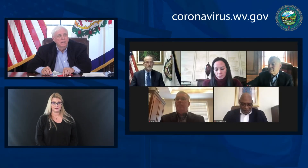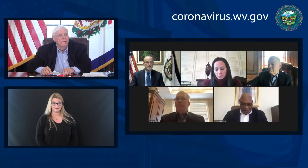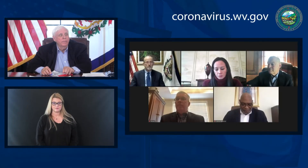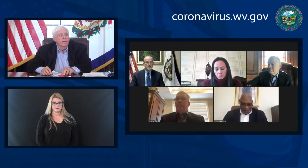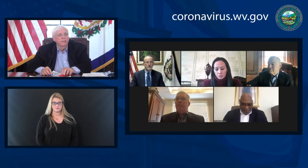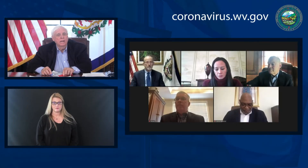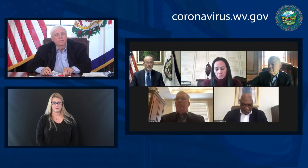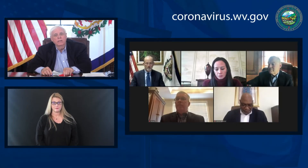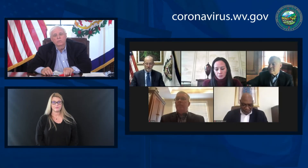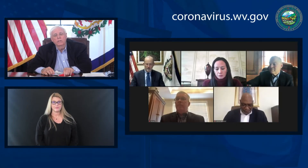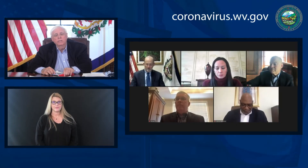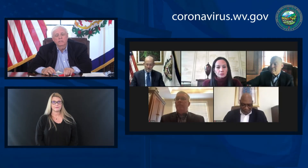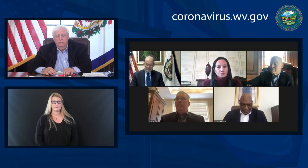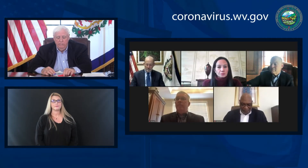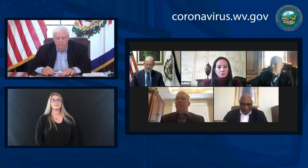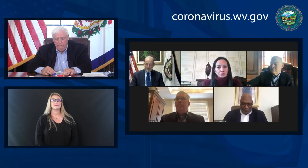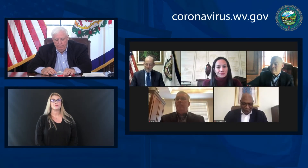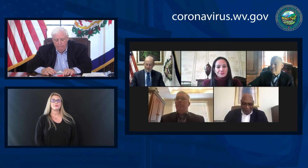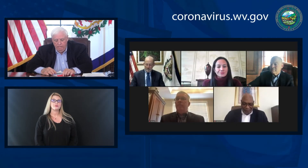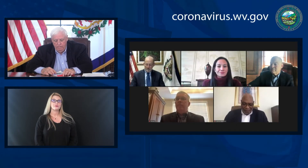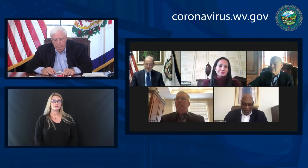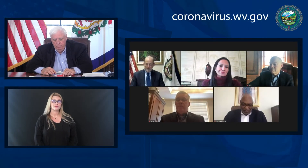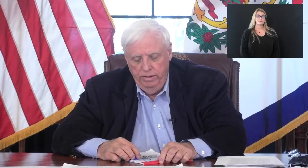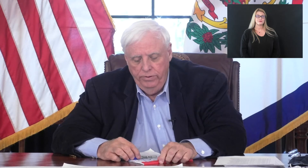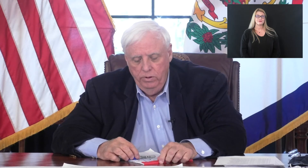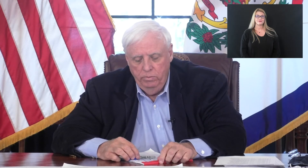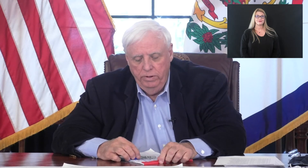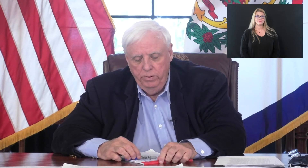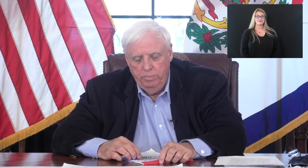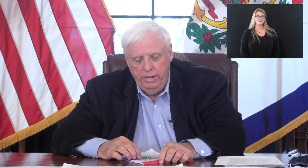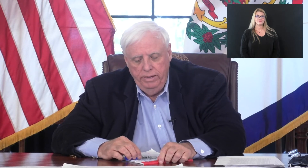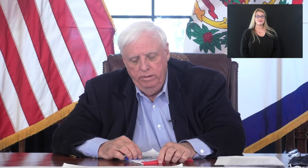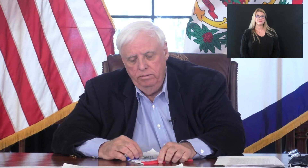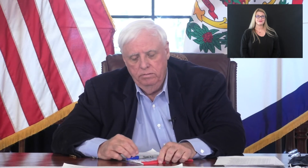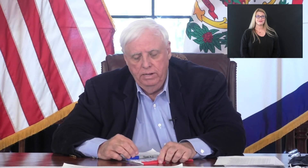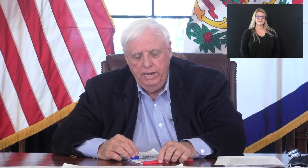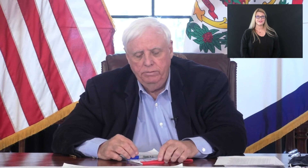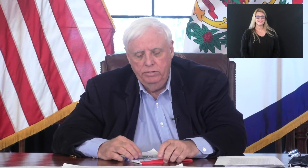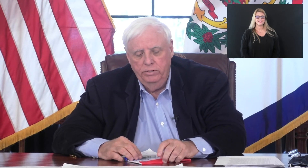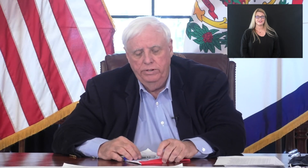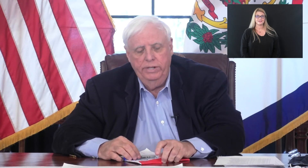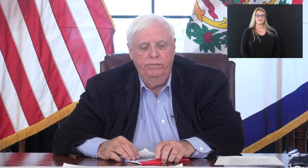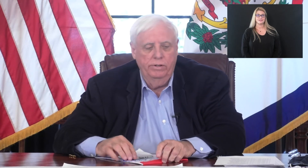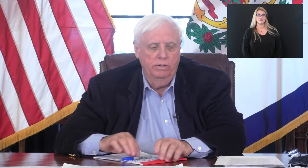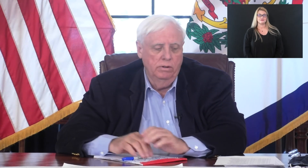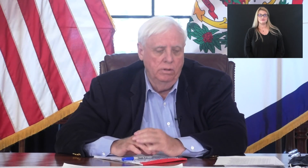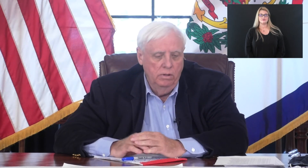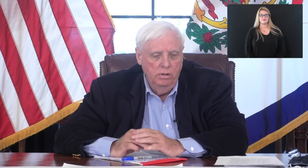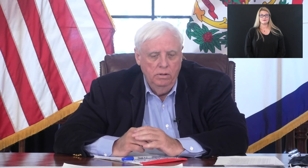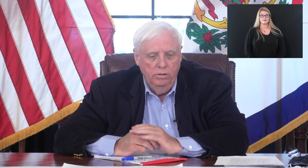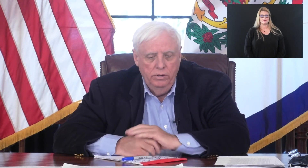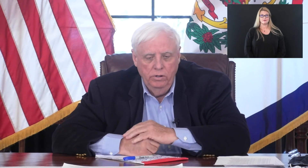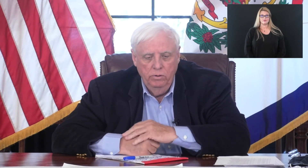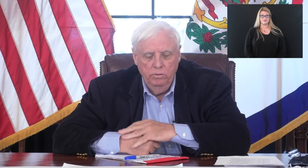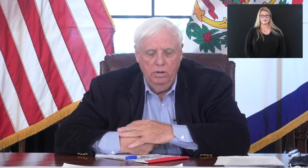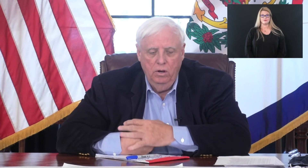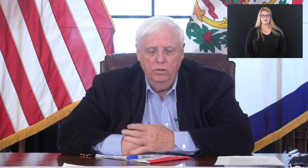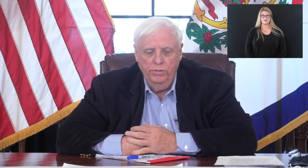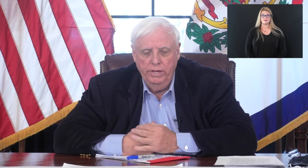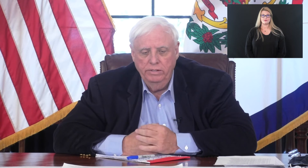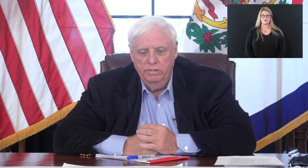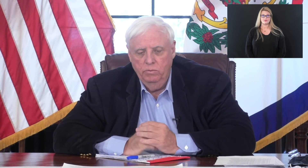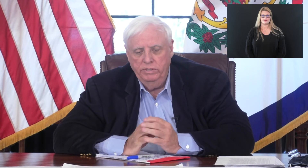Brendan, I think really just this. I think, if you pay absolute attention to